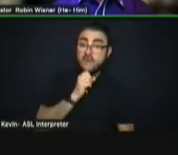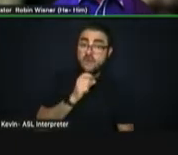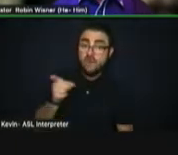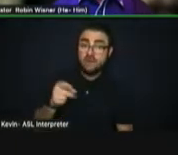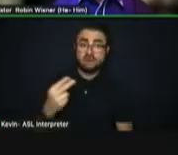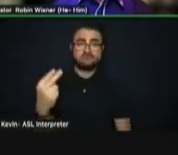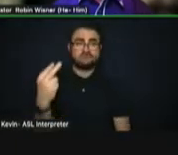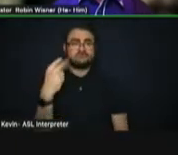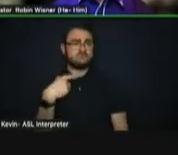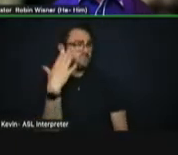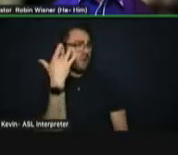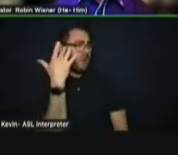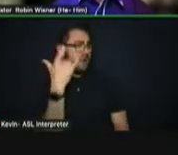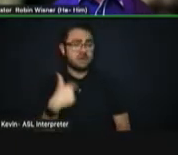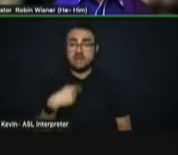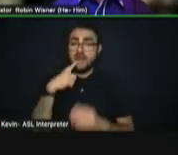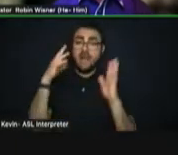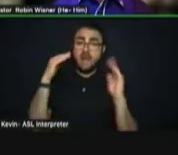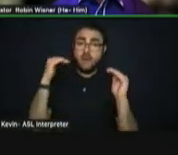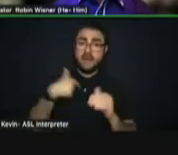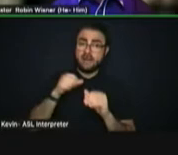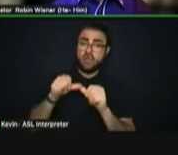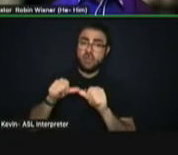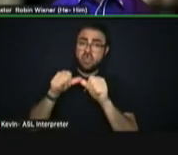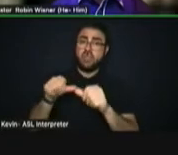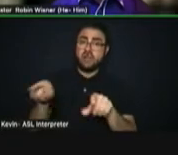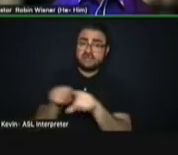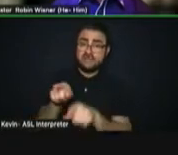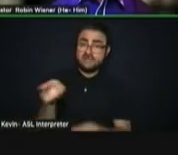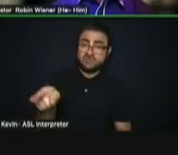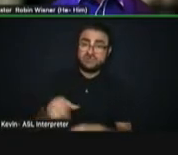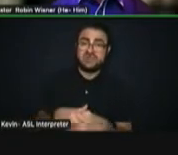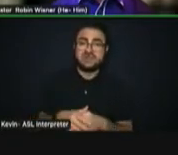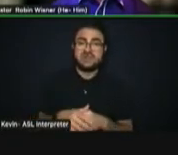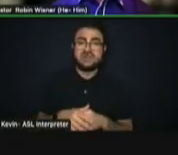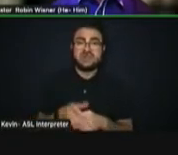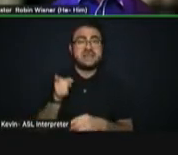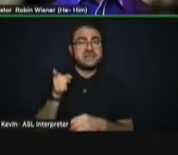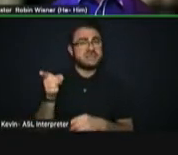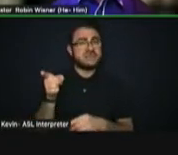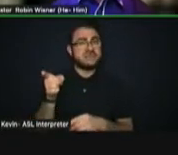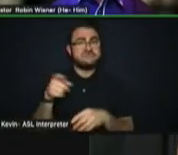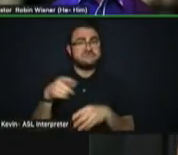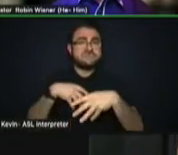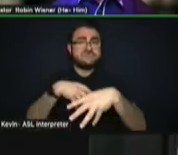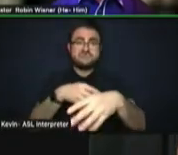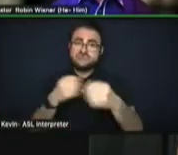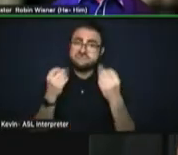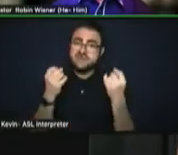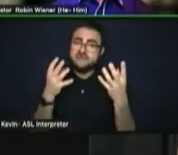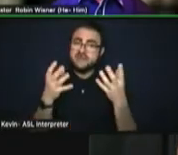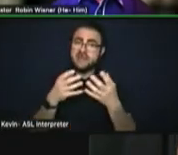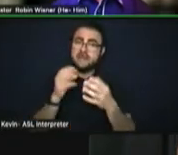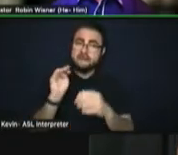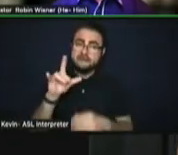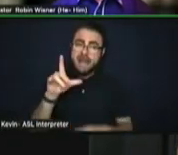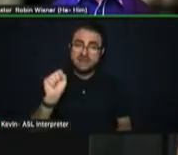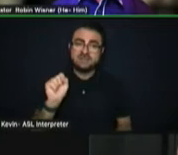said, why? I said, because I hope I can do it as long as you do. And he was marching over miles. So at this